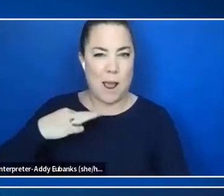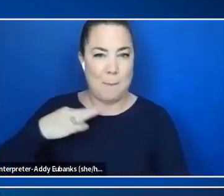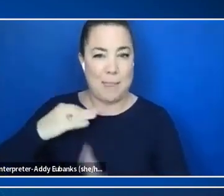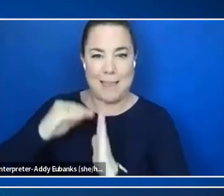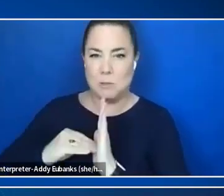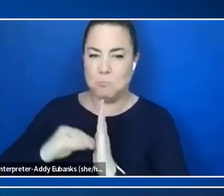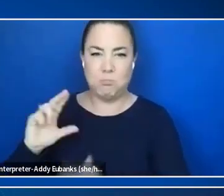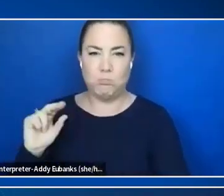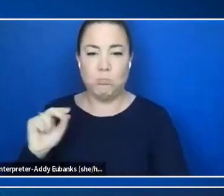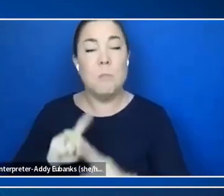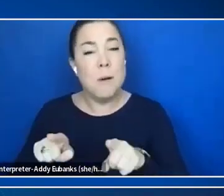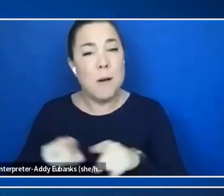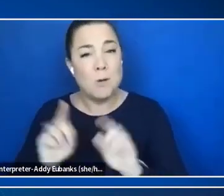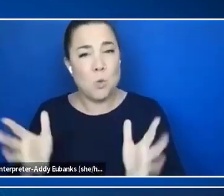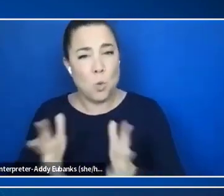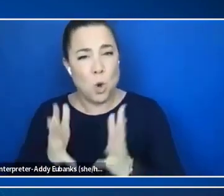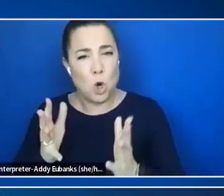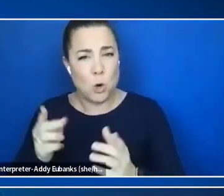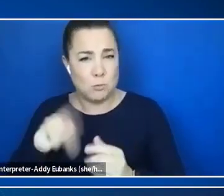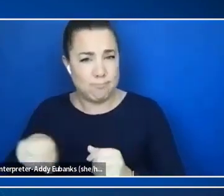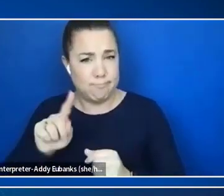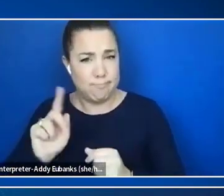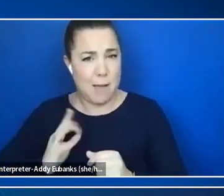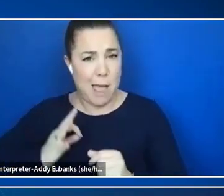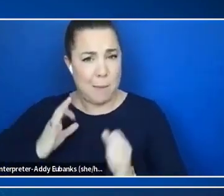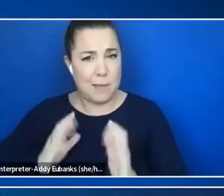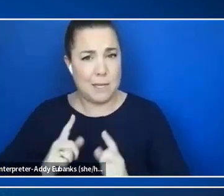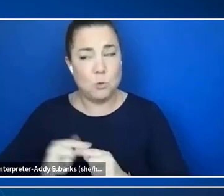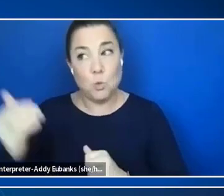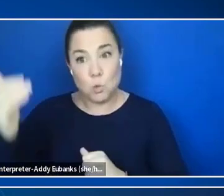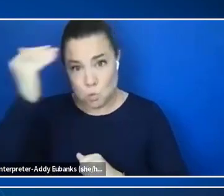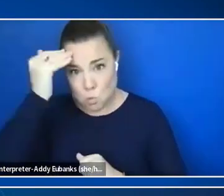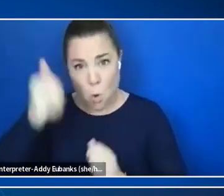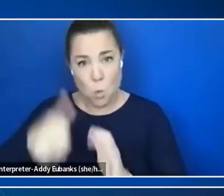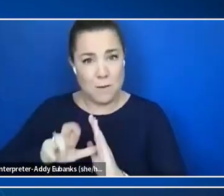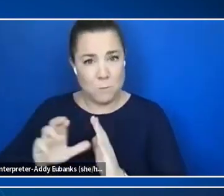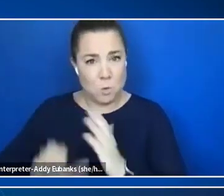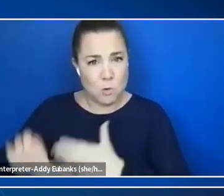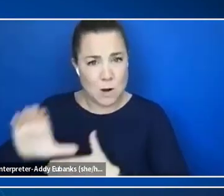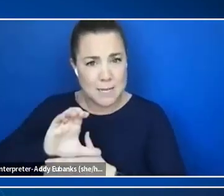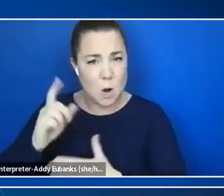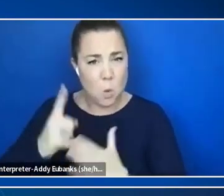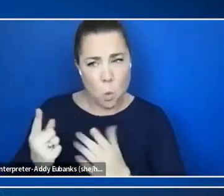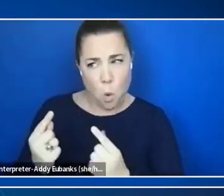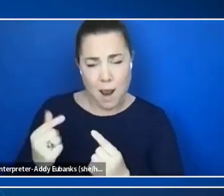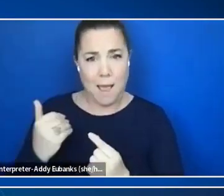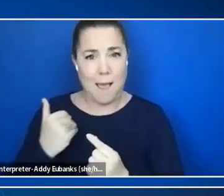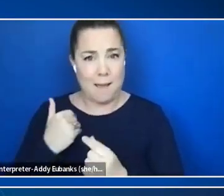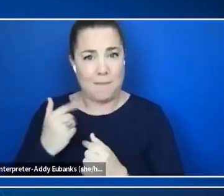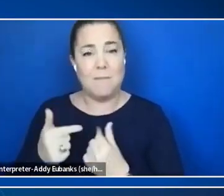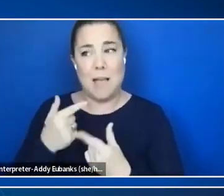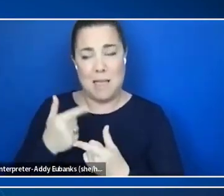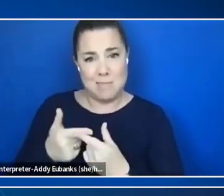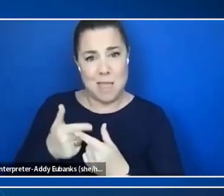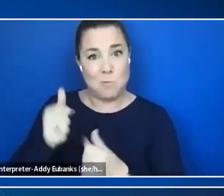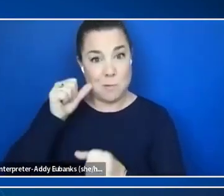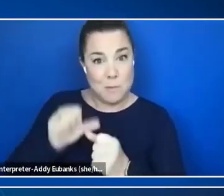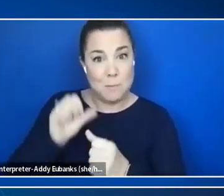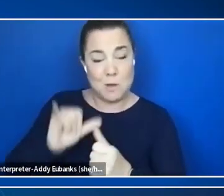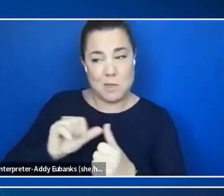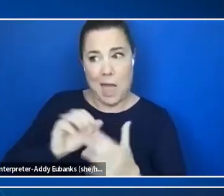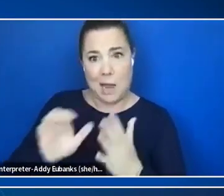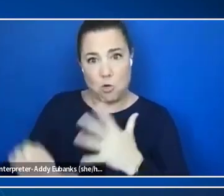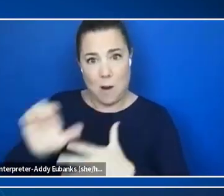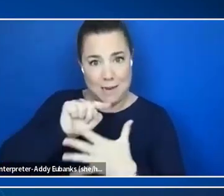also always encourage applicants to be aware of the review criteria and keep these in mind when you're crafting your application,